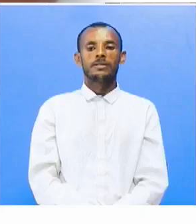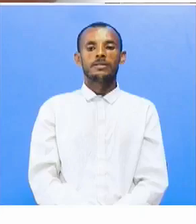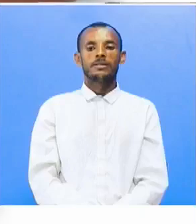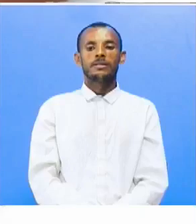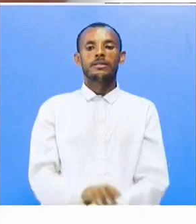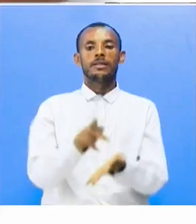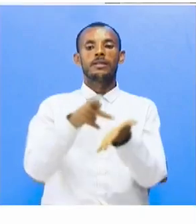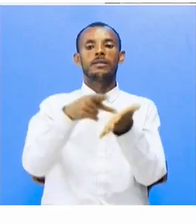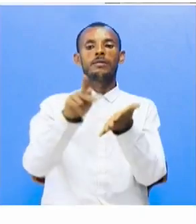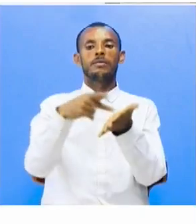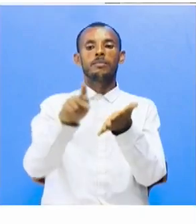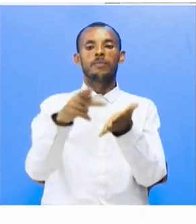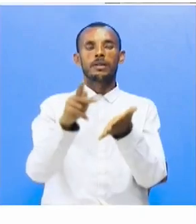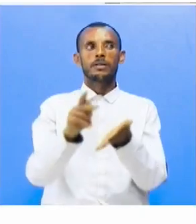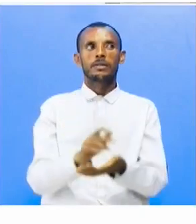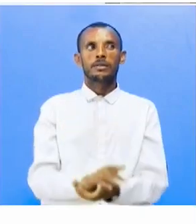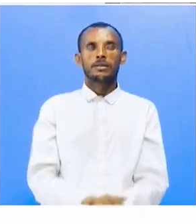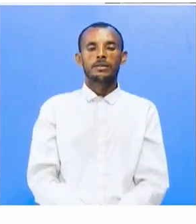pays